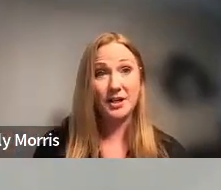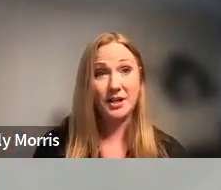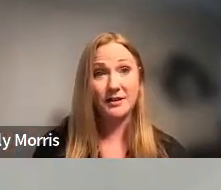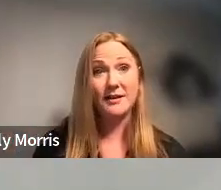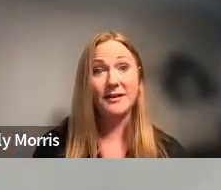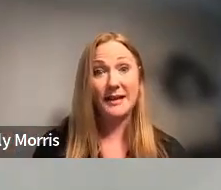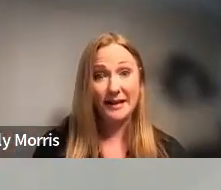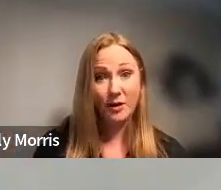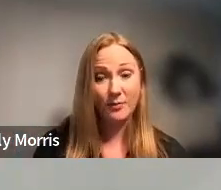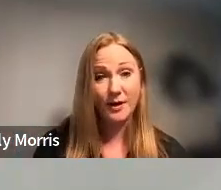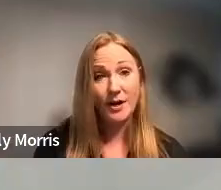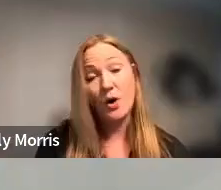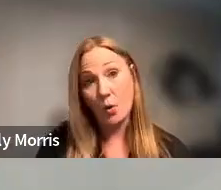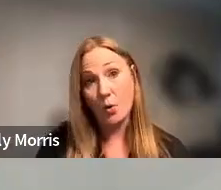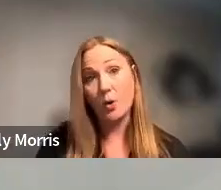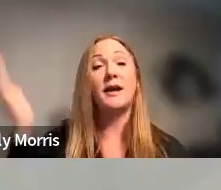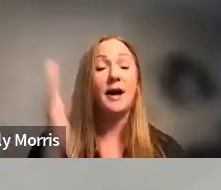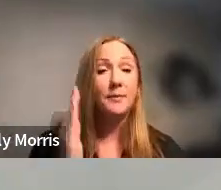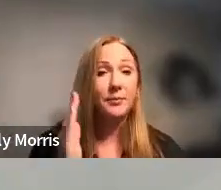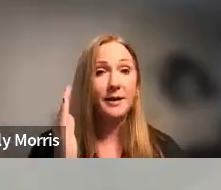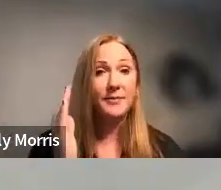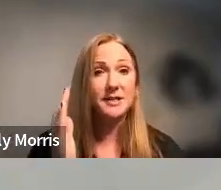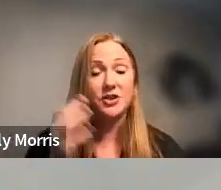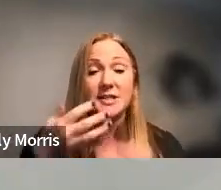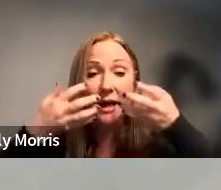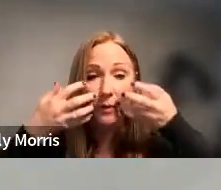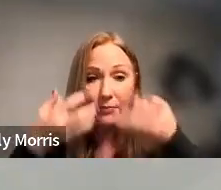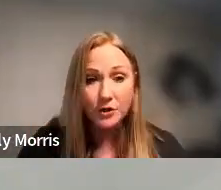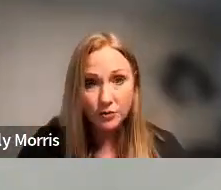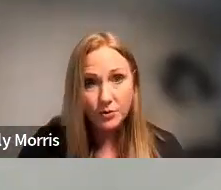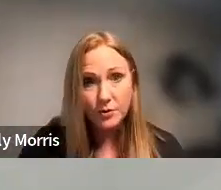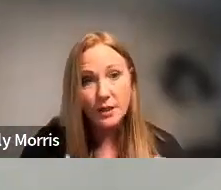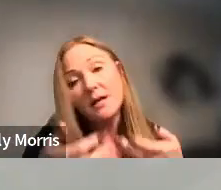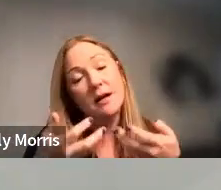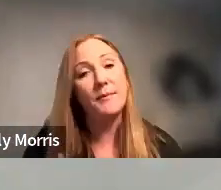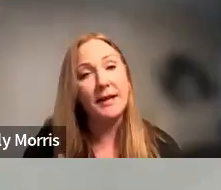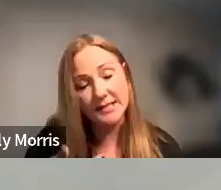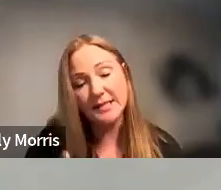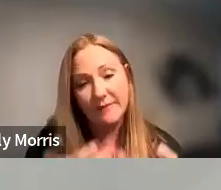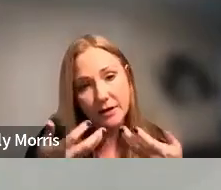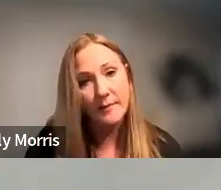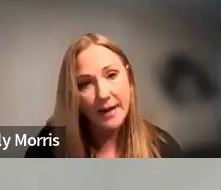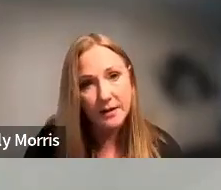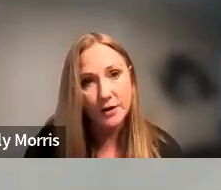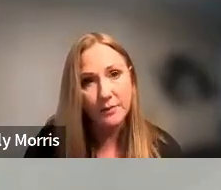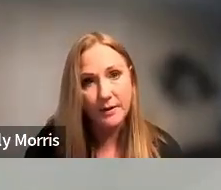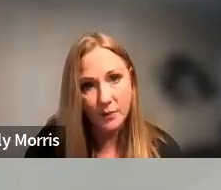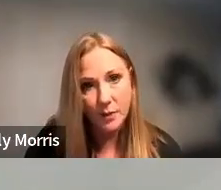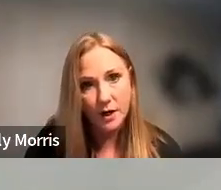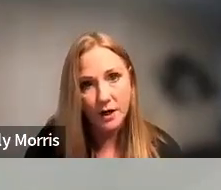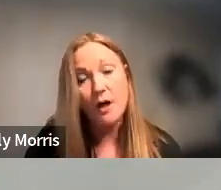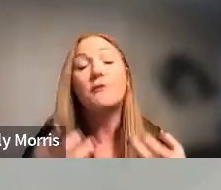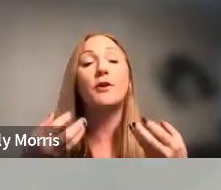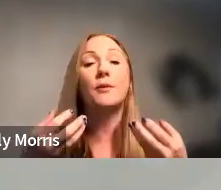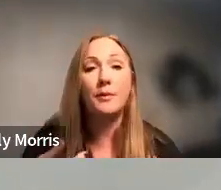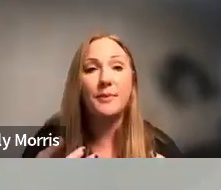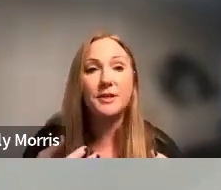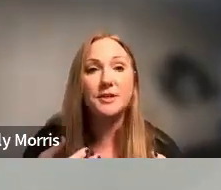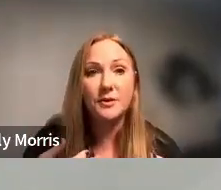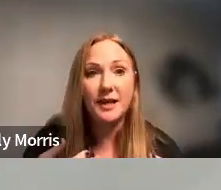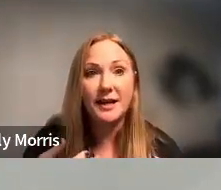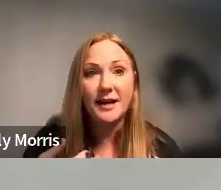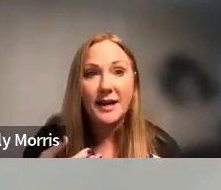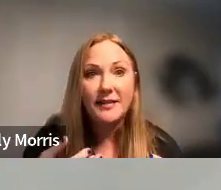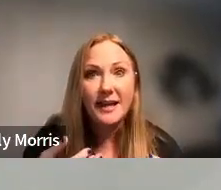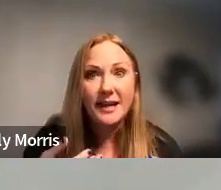reclined position can help, or an upright position to help the saliva come out a little bit more for a